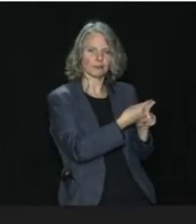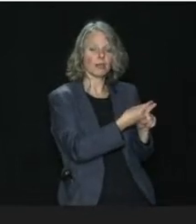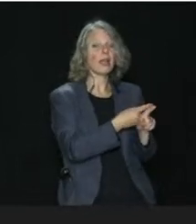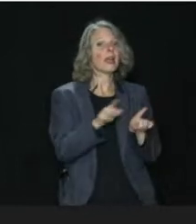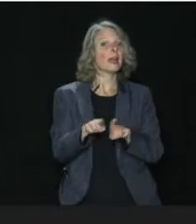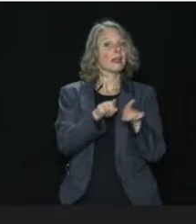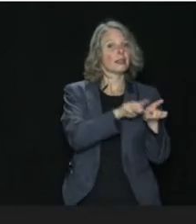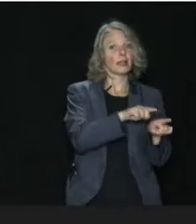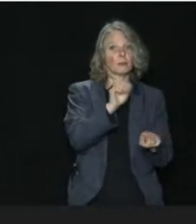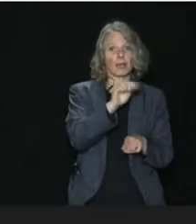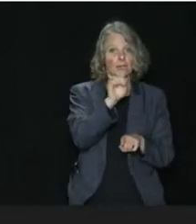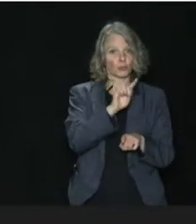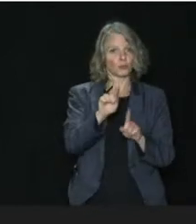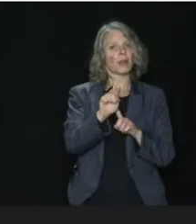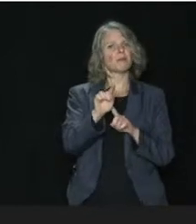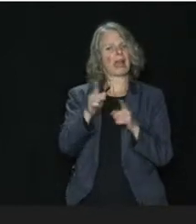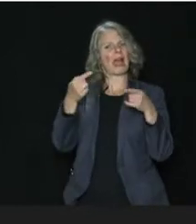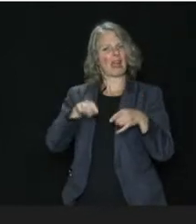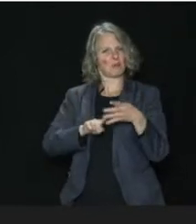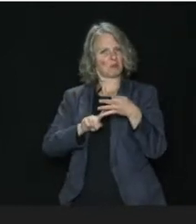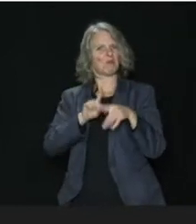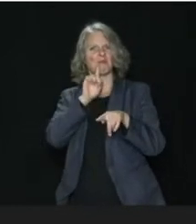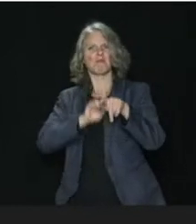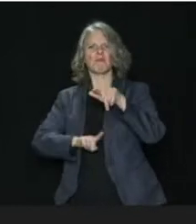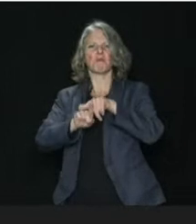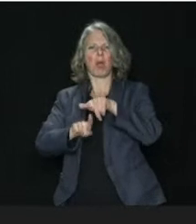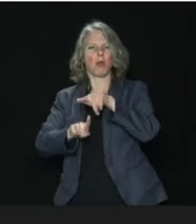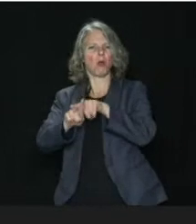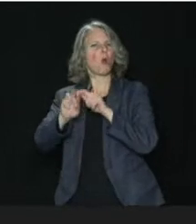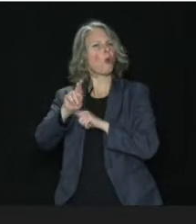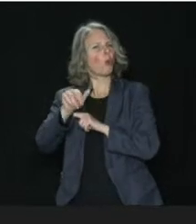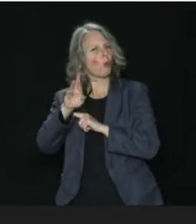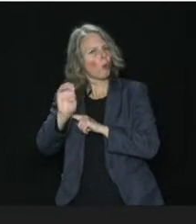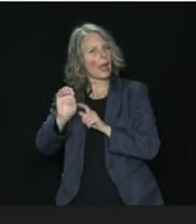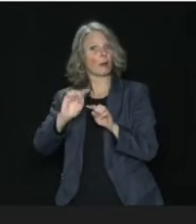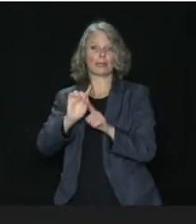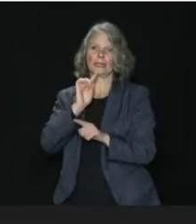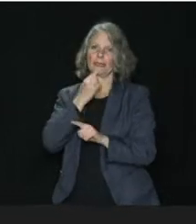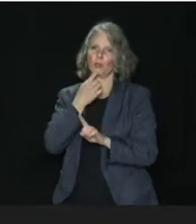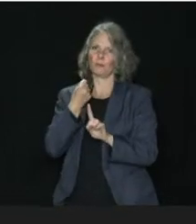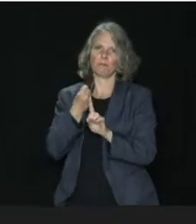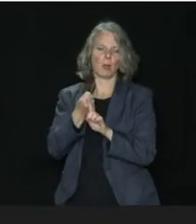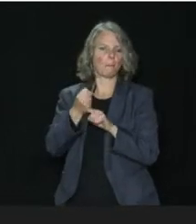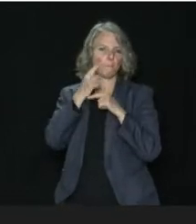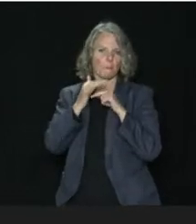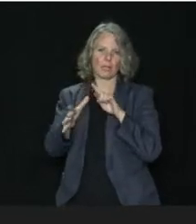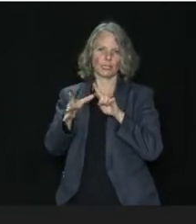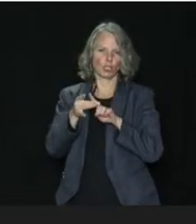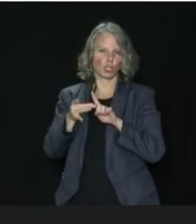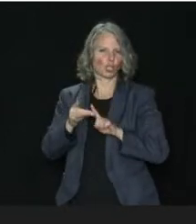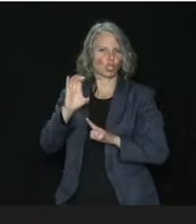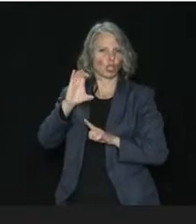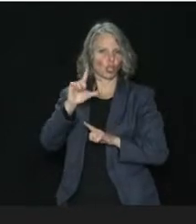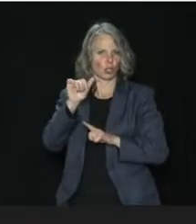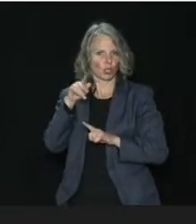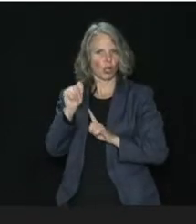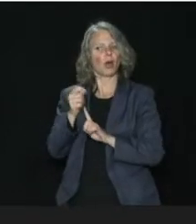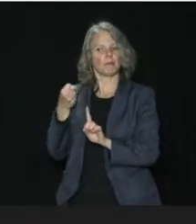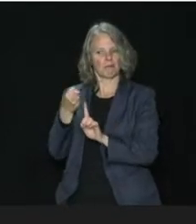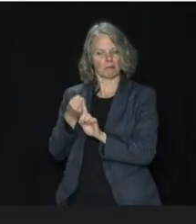vaccine, there have been confirmed cases of very rare but serious blood clots associated with low levels of blood